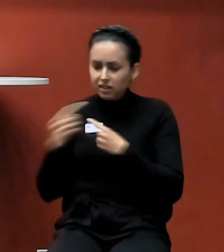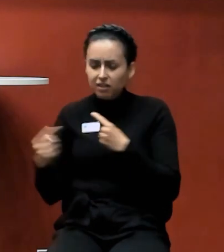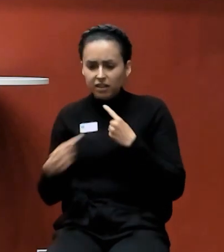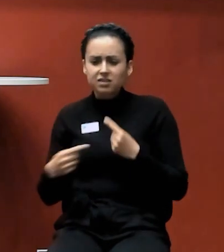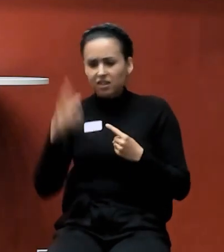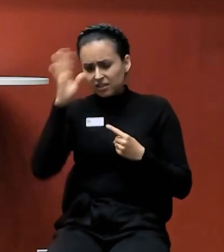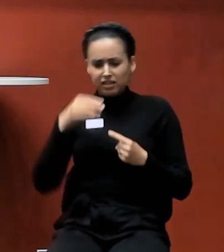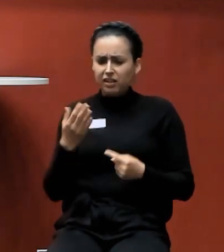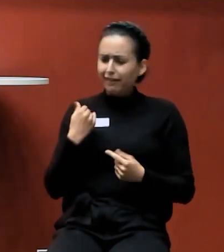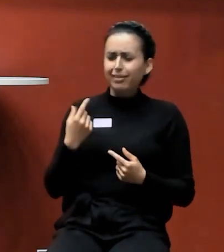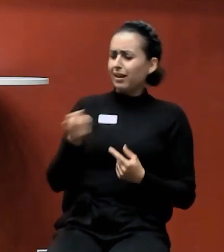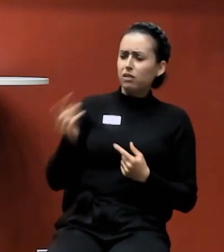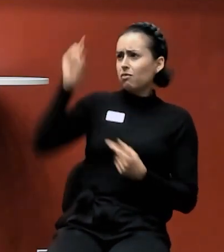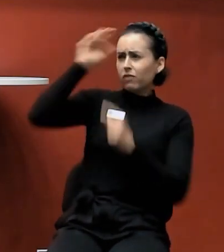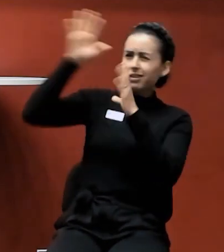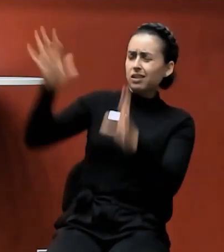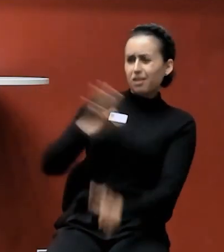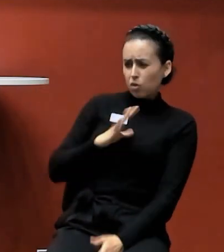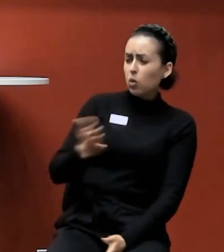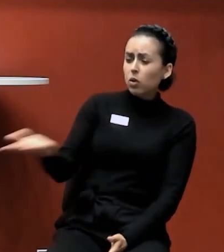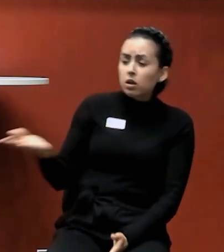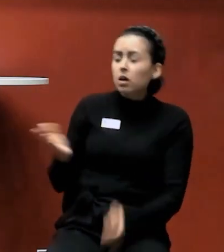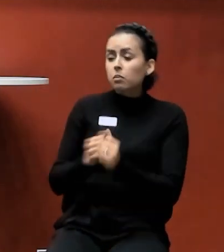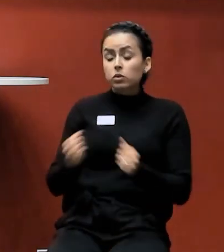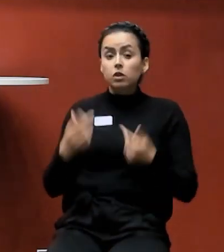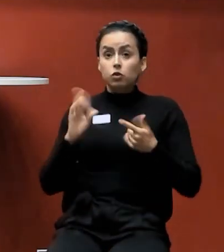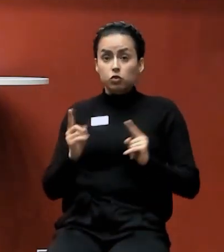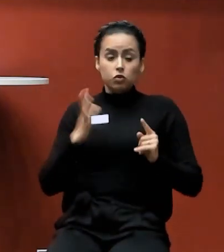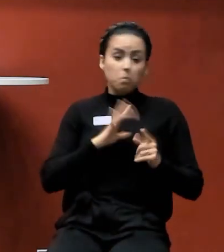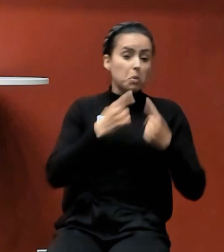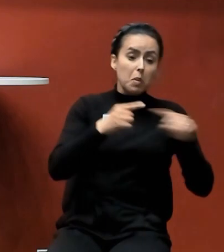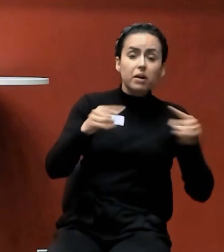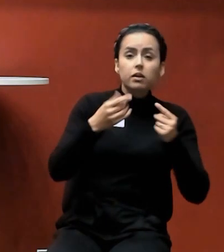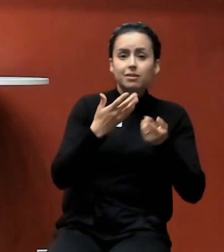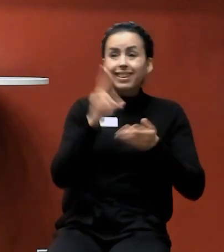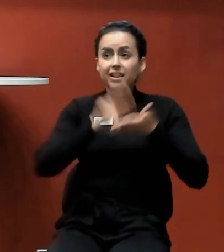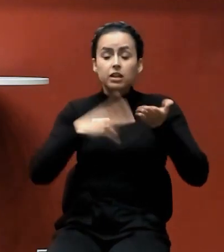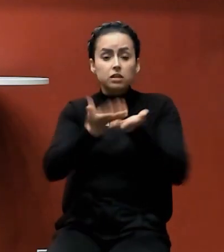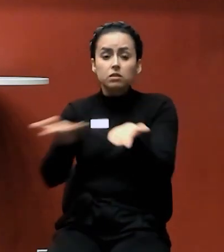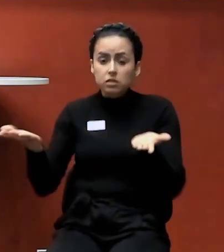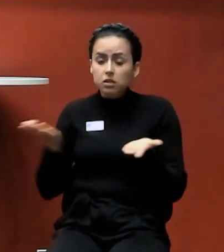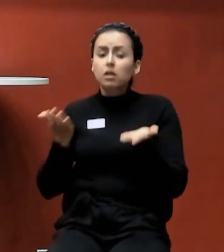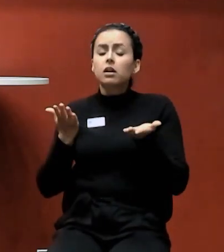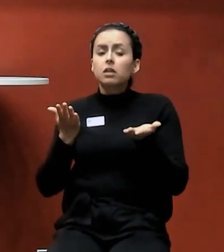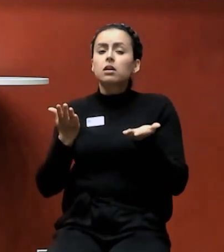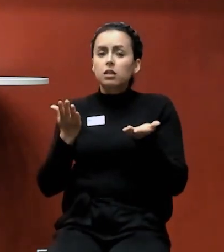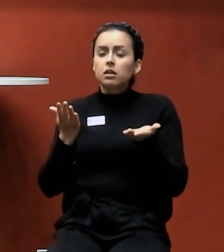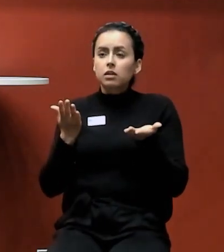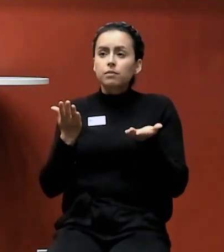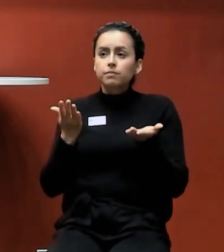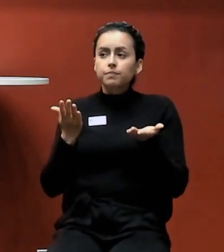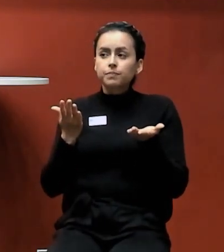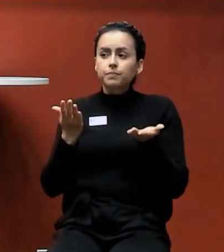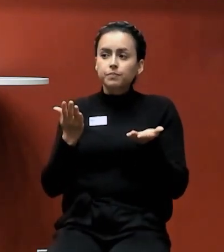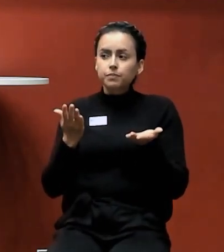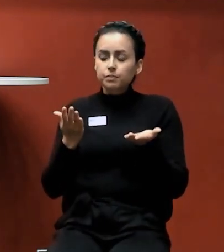they are? But then when you have different kind of art pieces, it allows people to first, there's like this really great, I watched this like